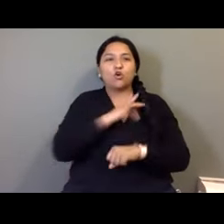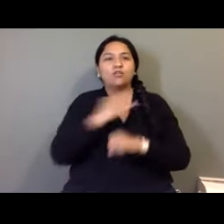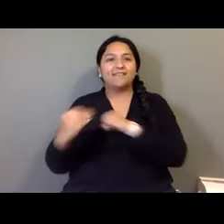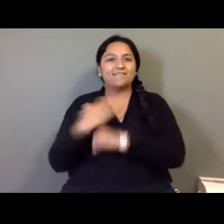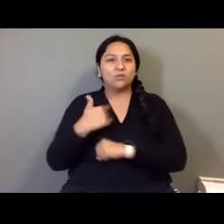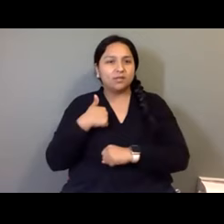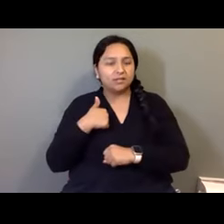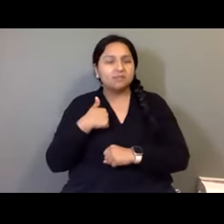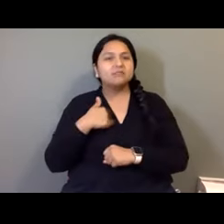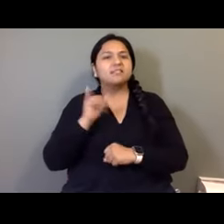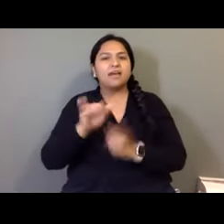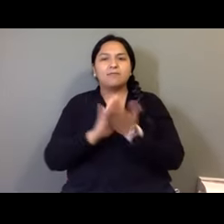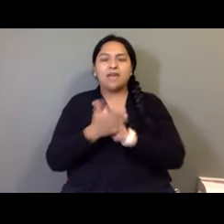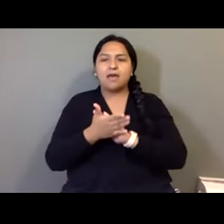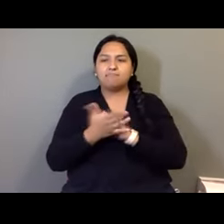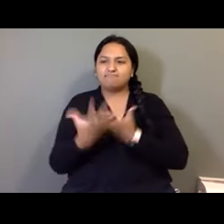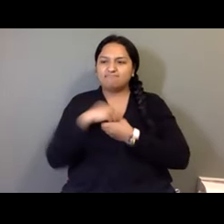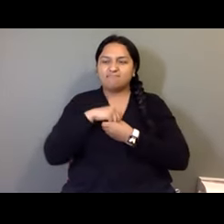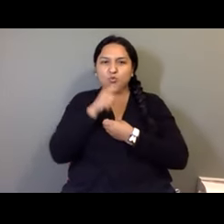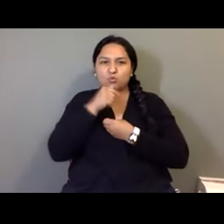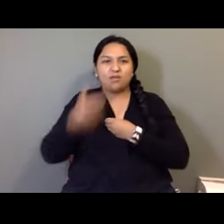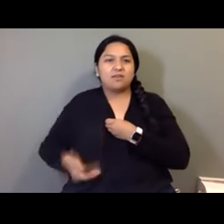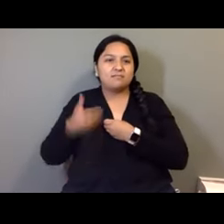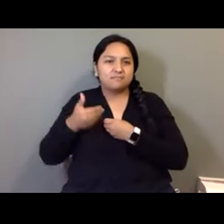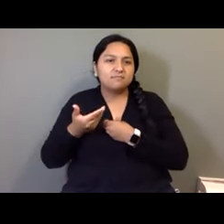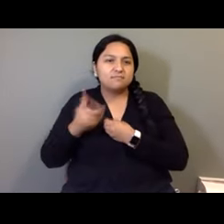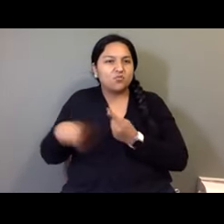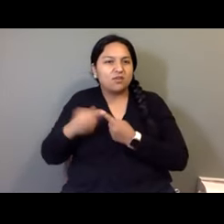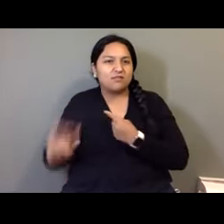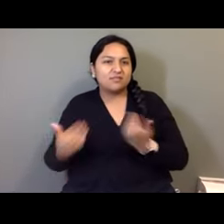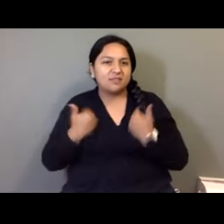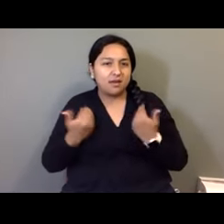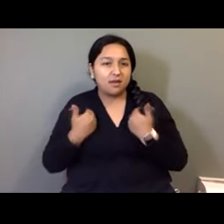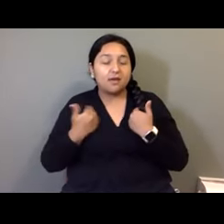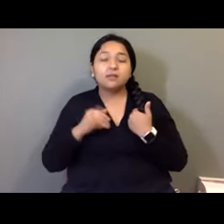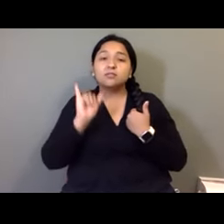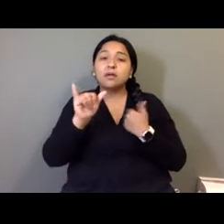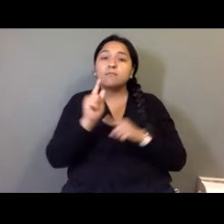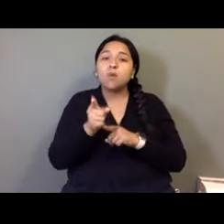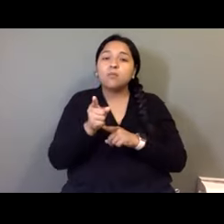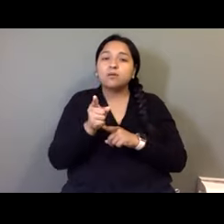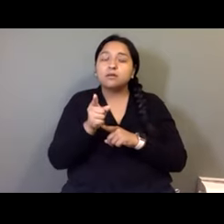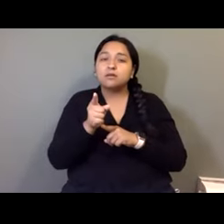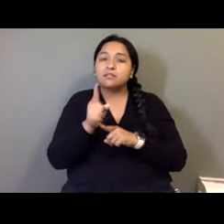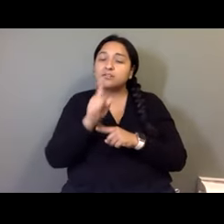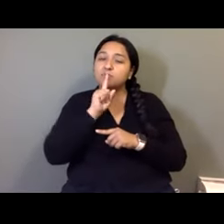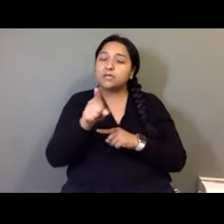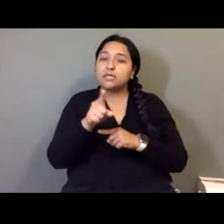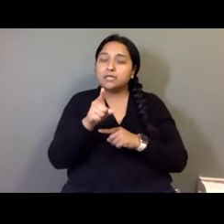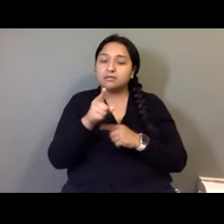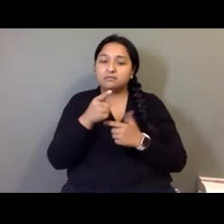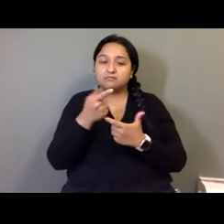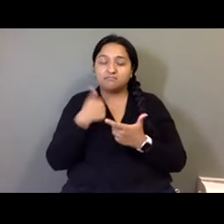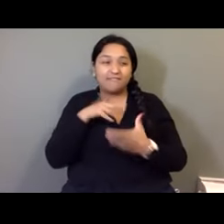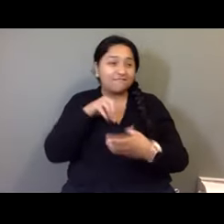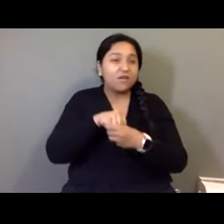part of who I am very early on. The moment that really brought me to this climate justice movement